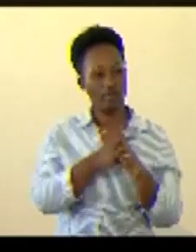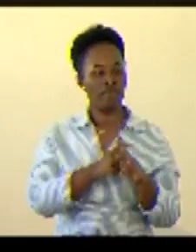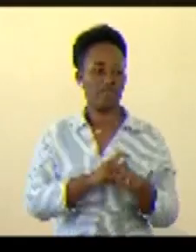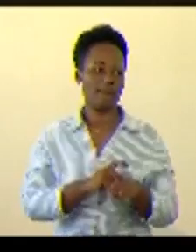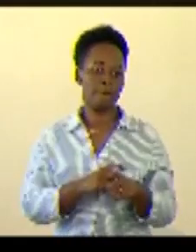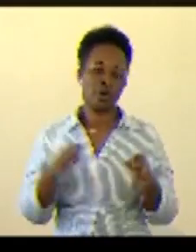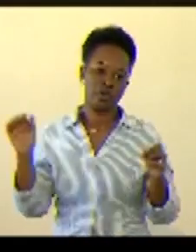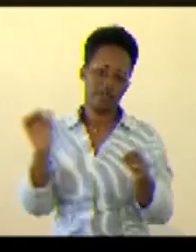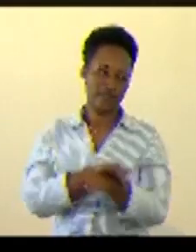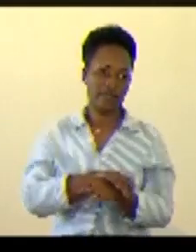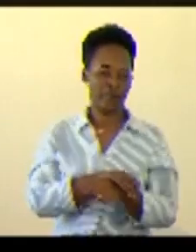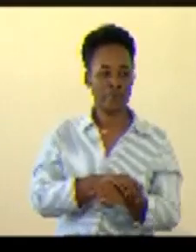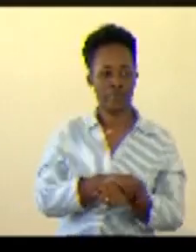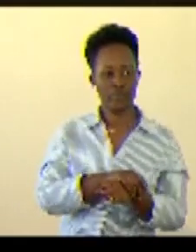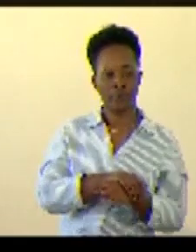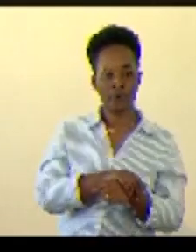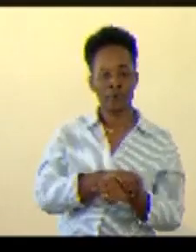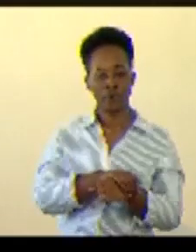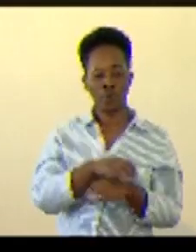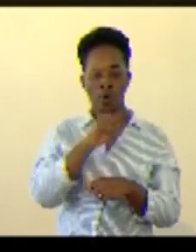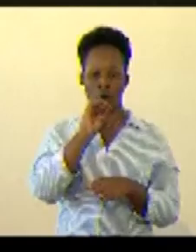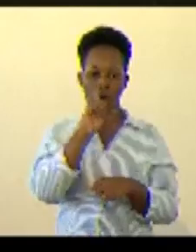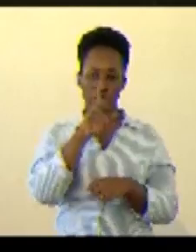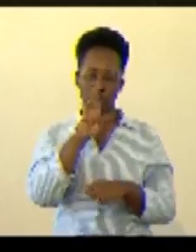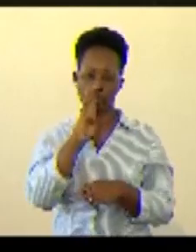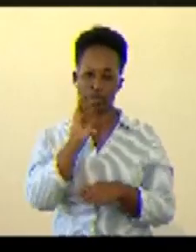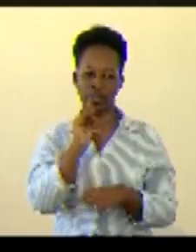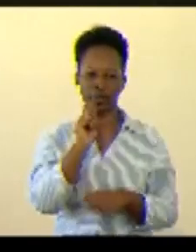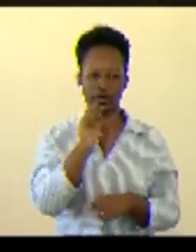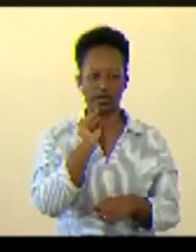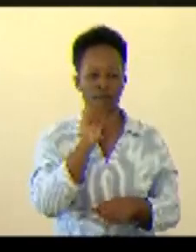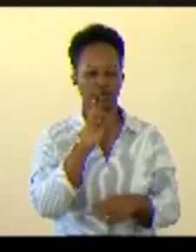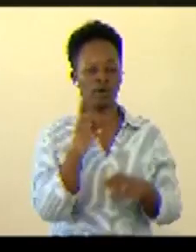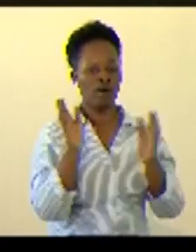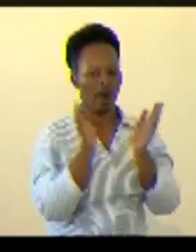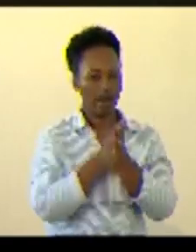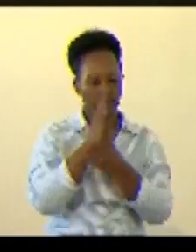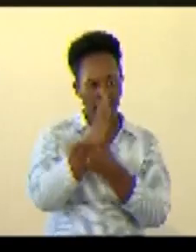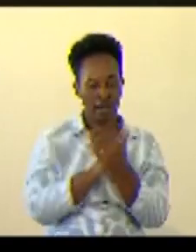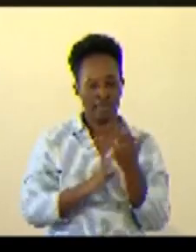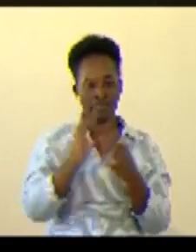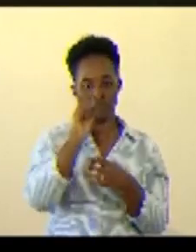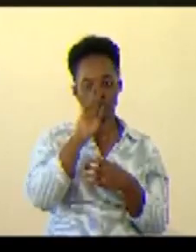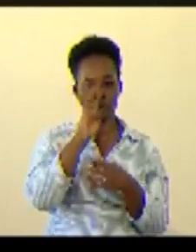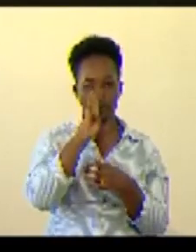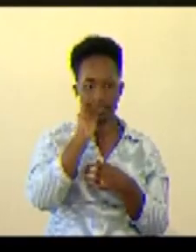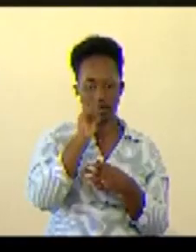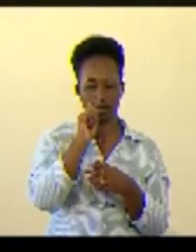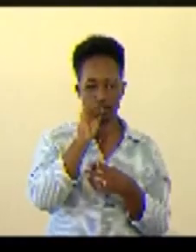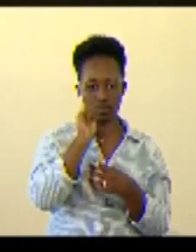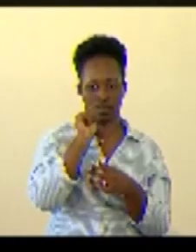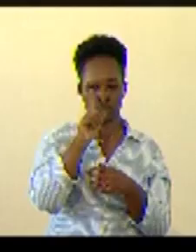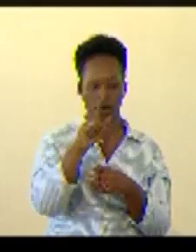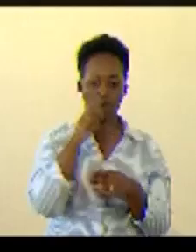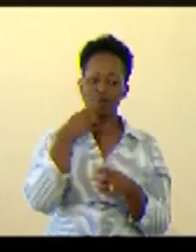a full orbital and a half-full orbital, which are very stable. So it requires a lot of energy to remove those